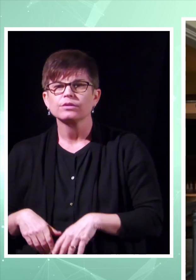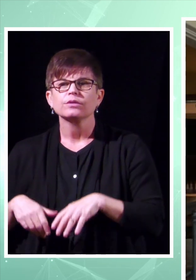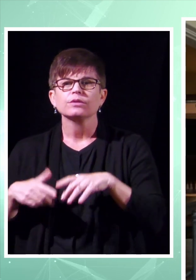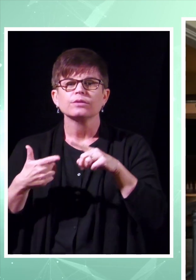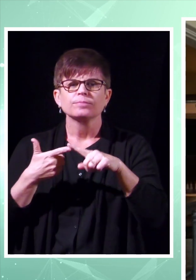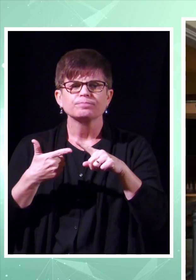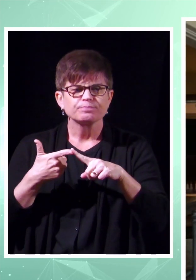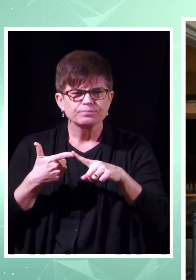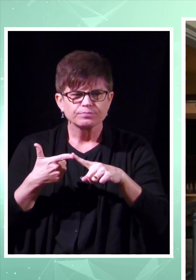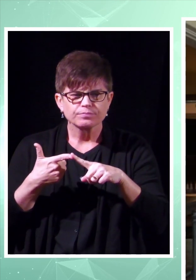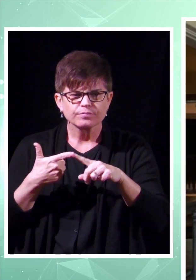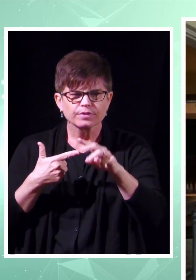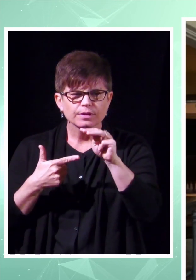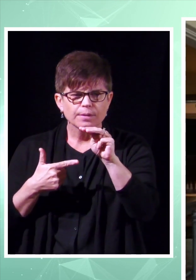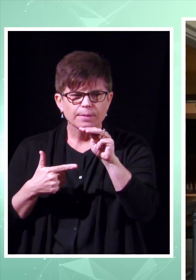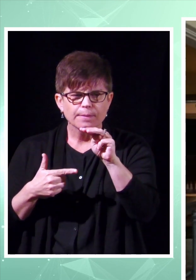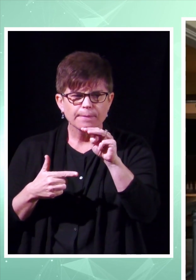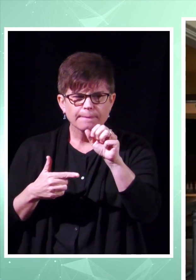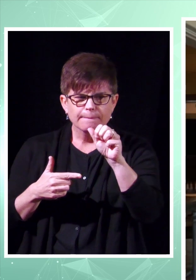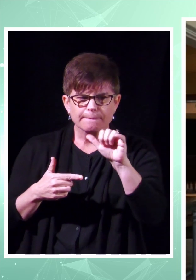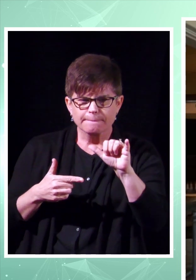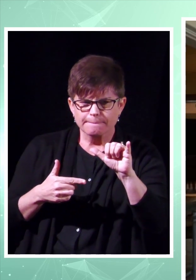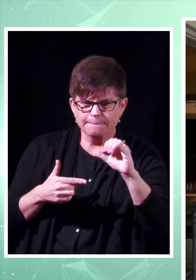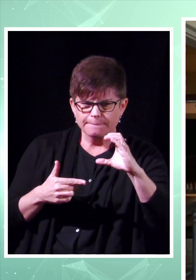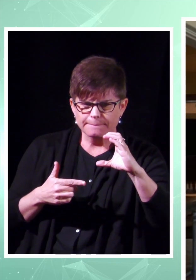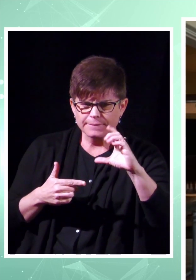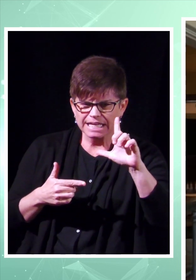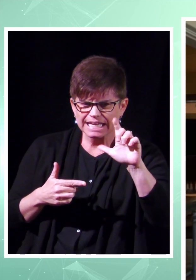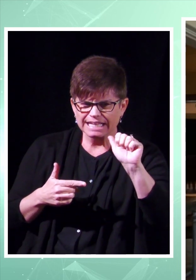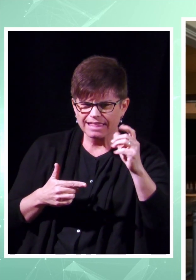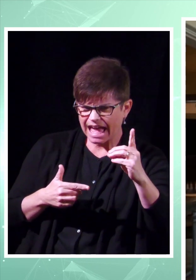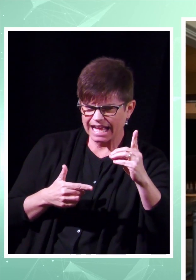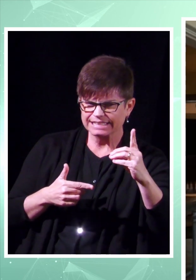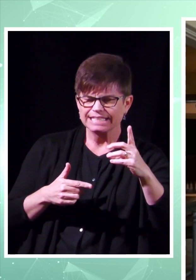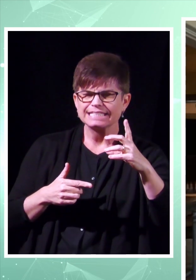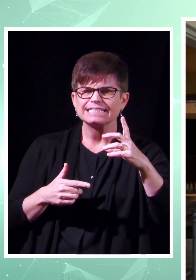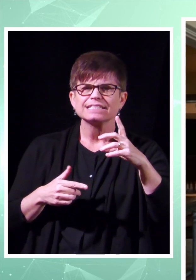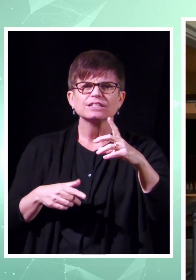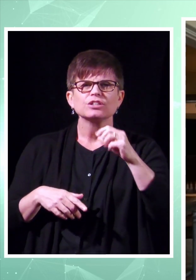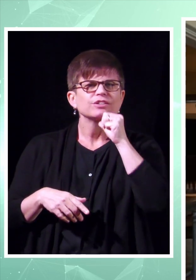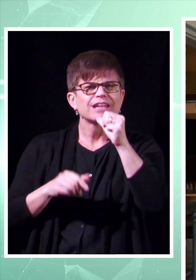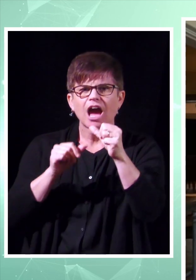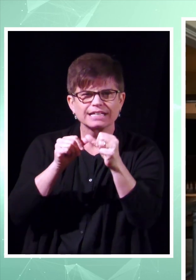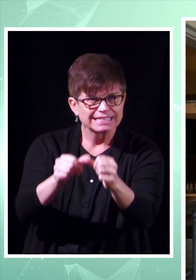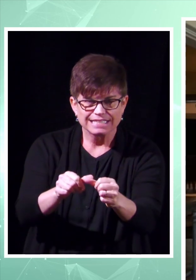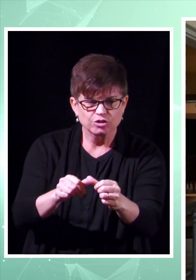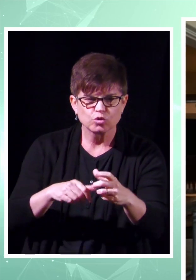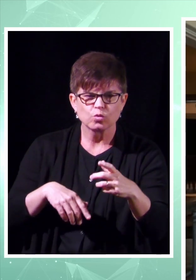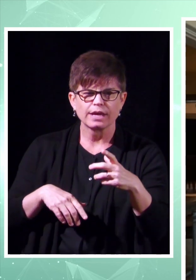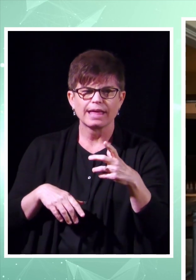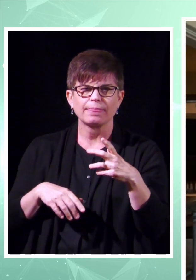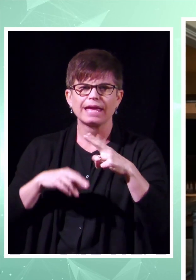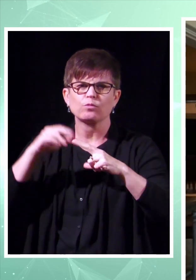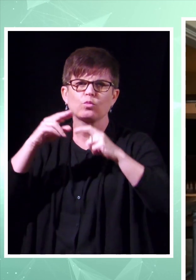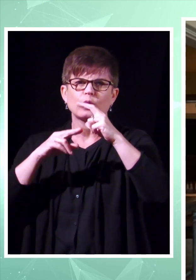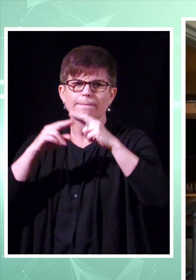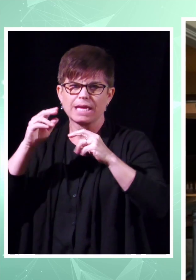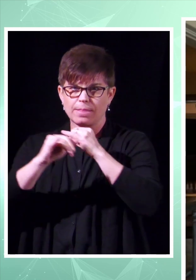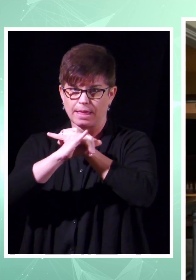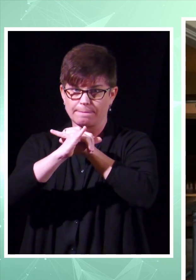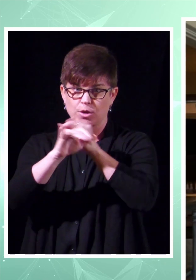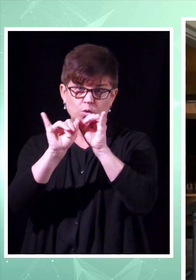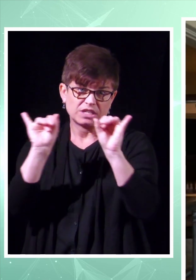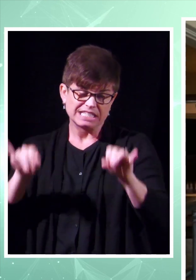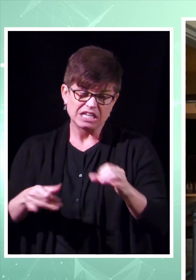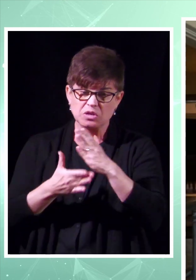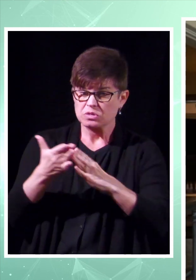or Mavenclad, codenamed for cladribine. And these are discontinuous therapies that reboot the immune system. And I can tell you that I have some